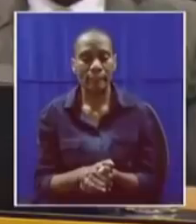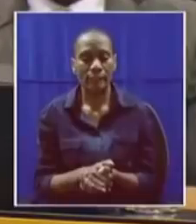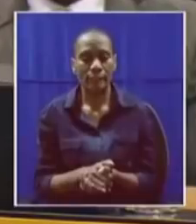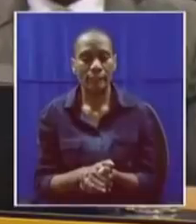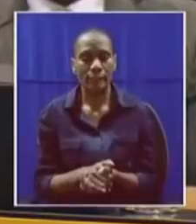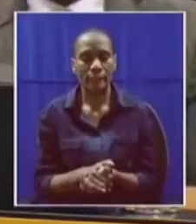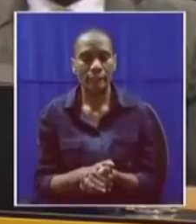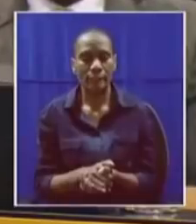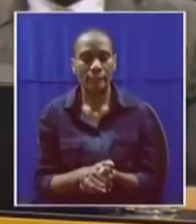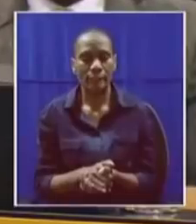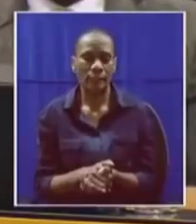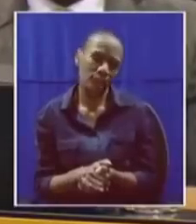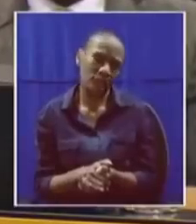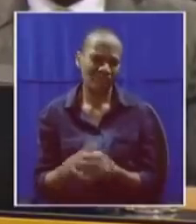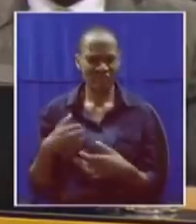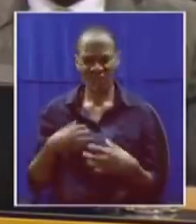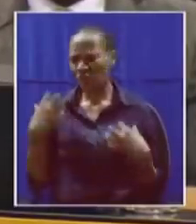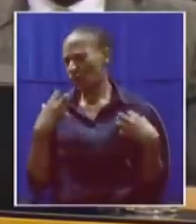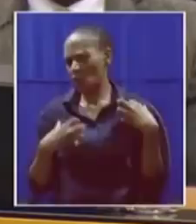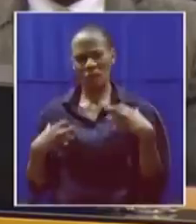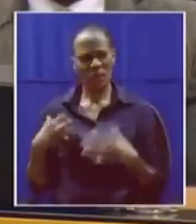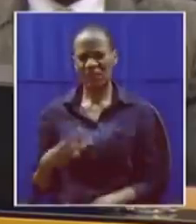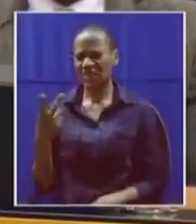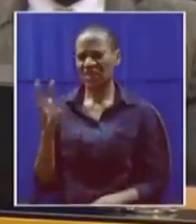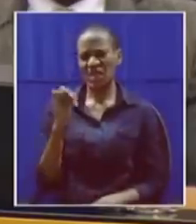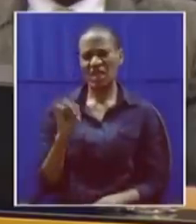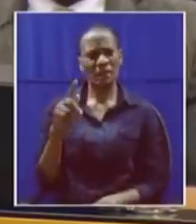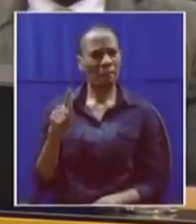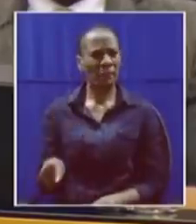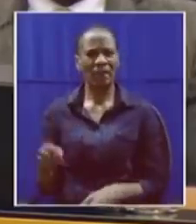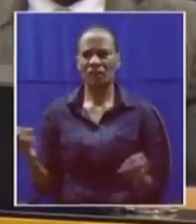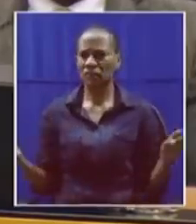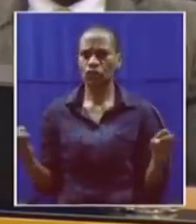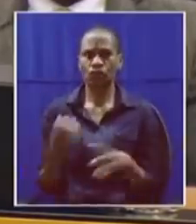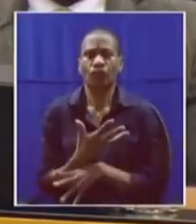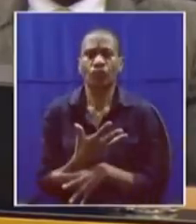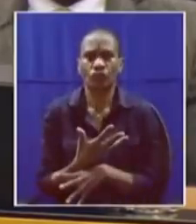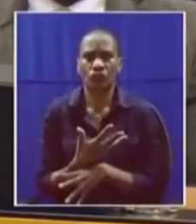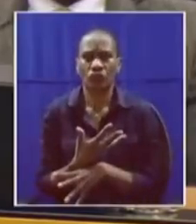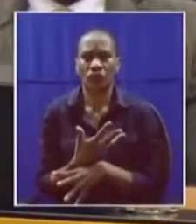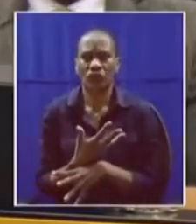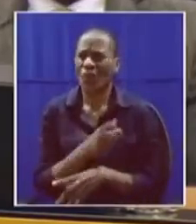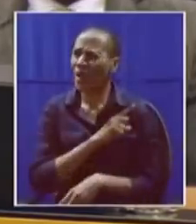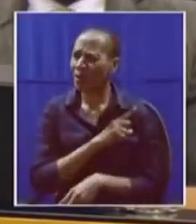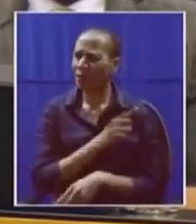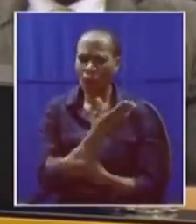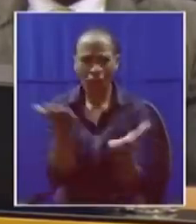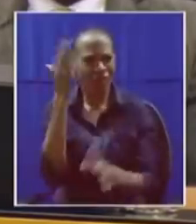I get worried when MPs get surprised by things that they are aware of.